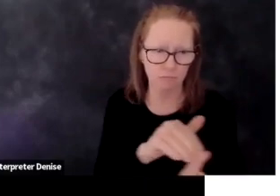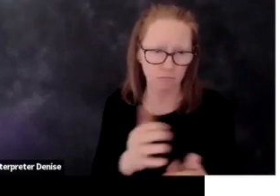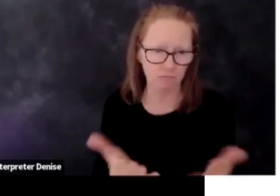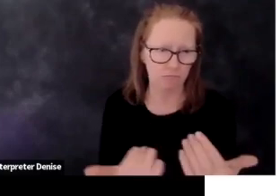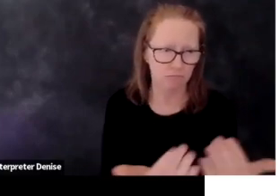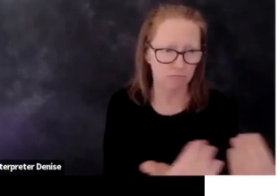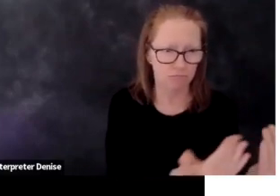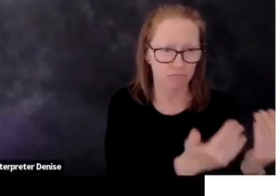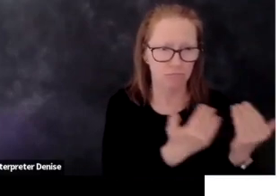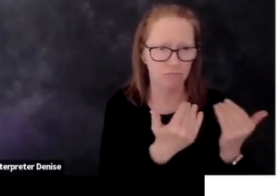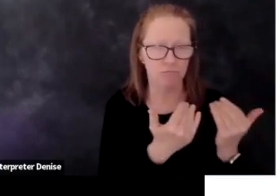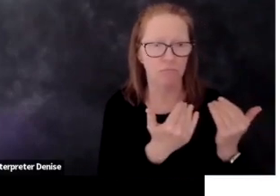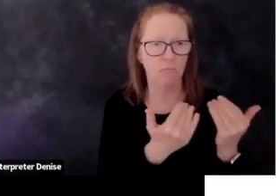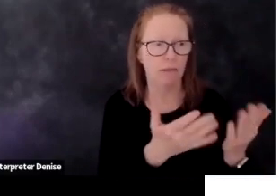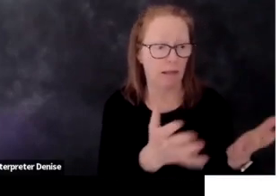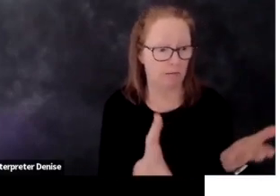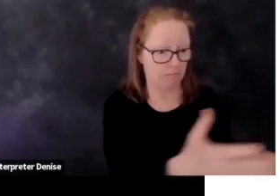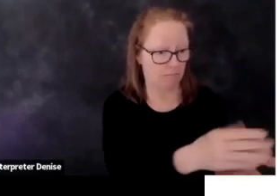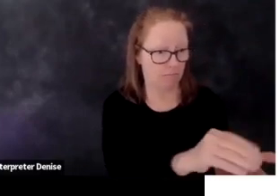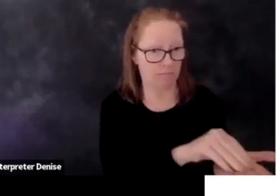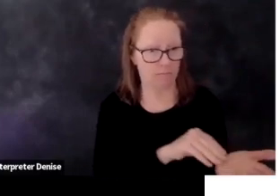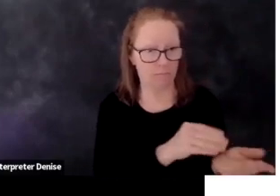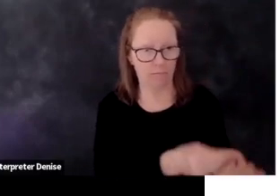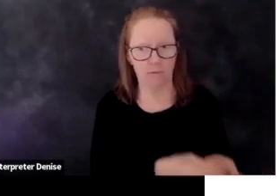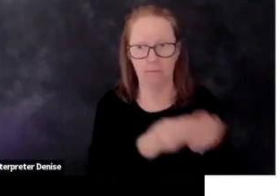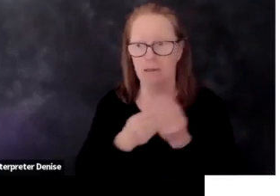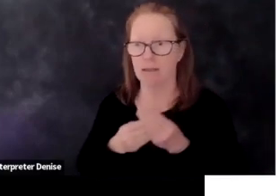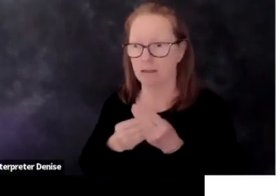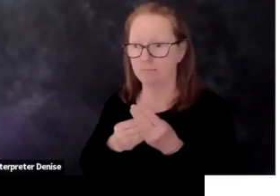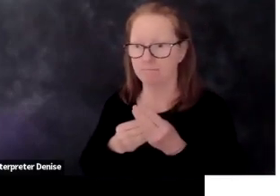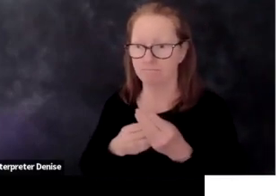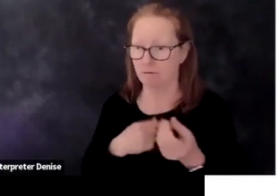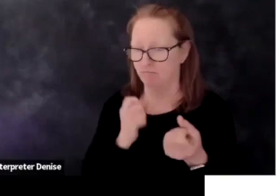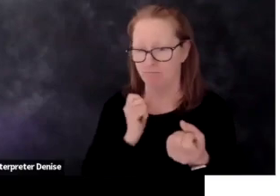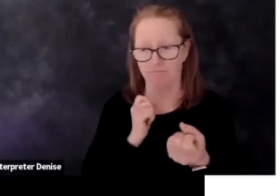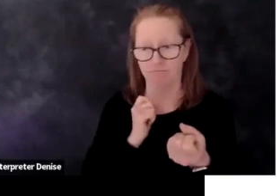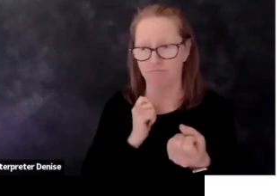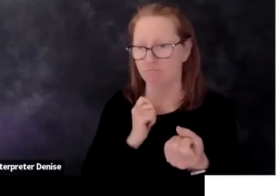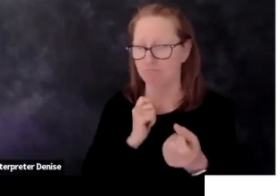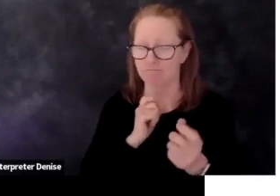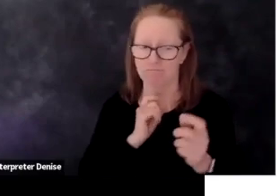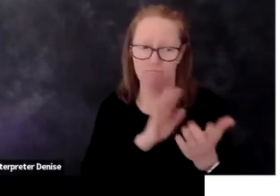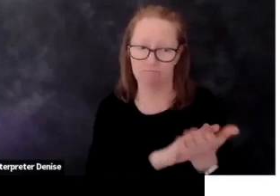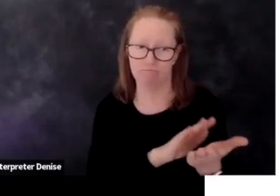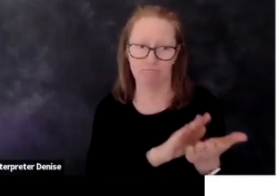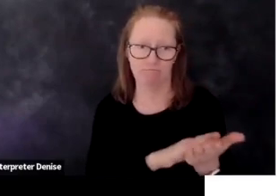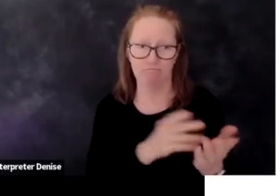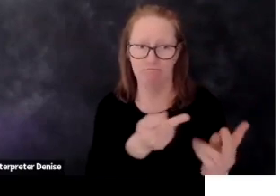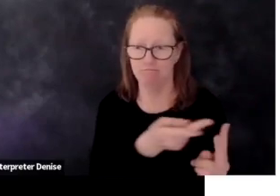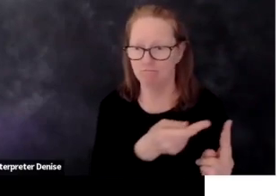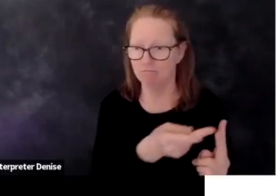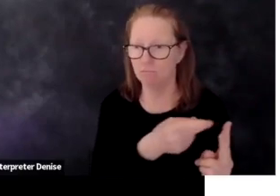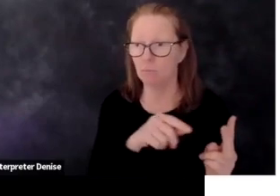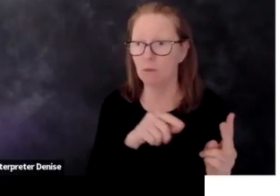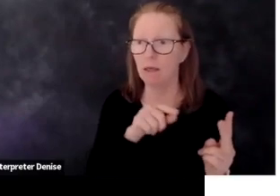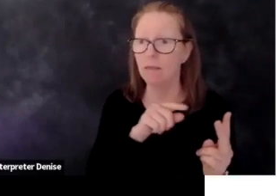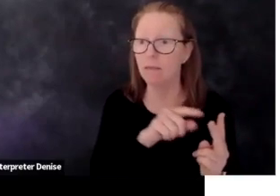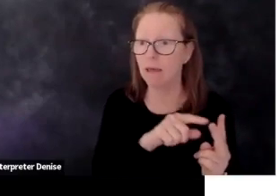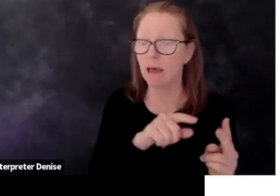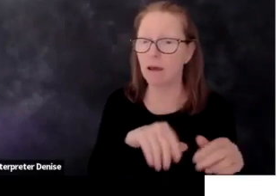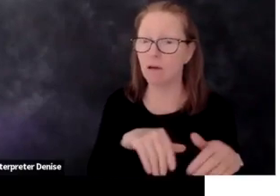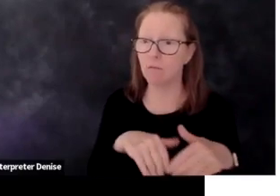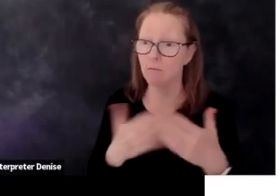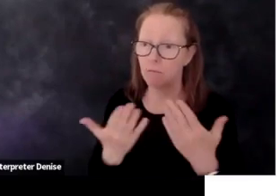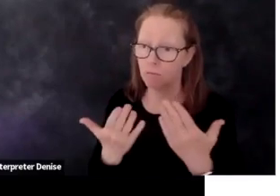came directly to me. I will give credit where credit is due. Those folks made the recommendation to add some benches to